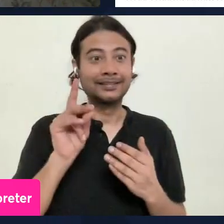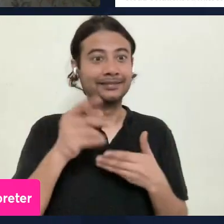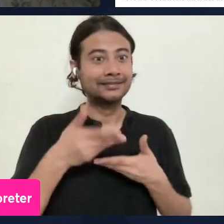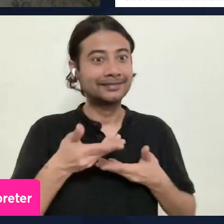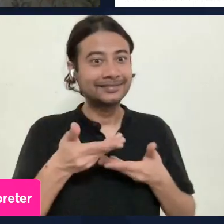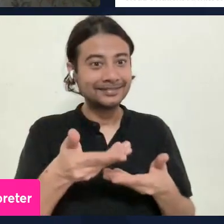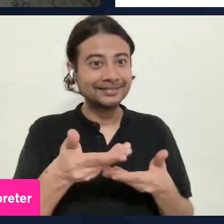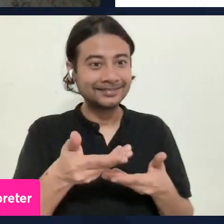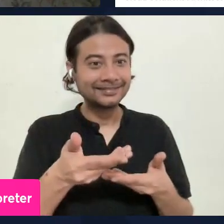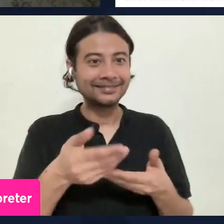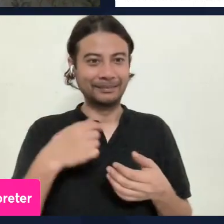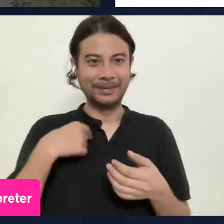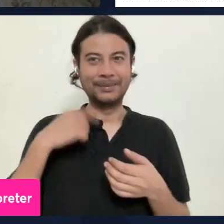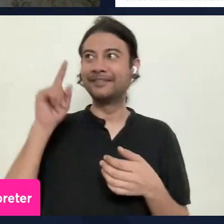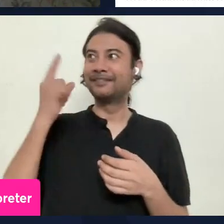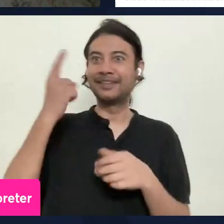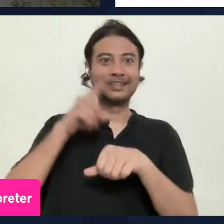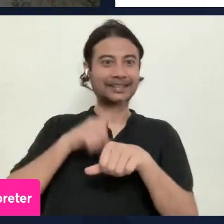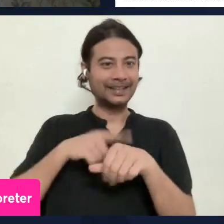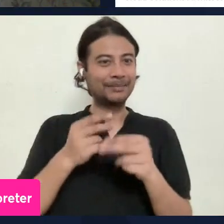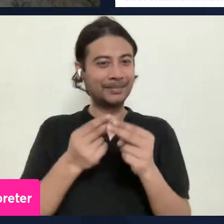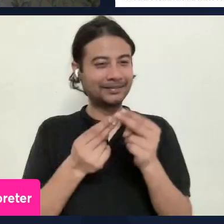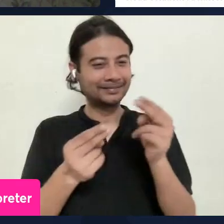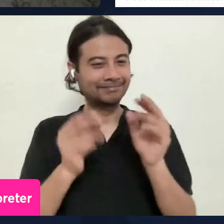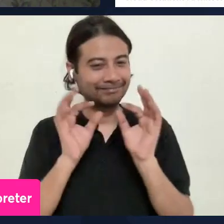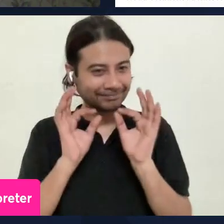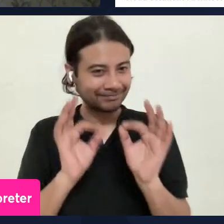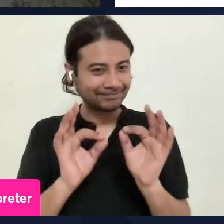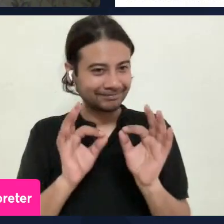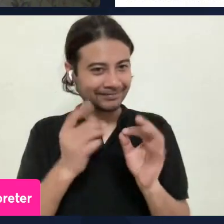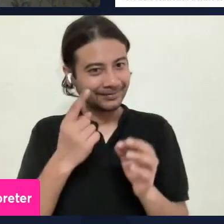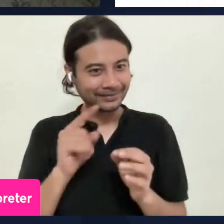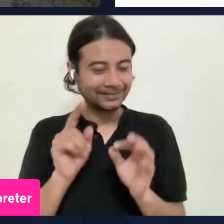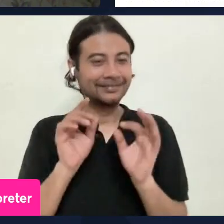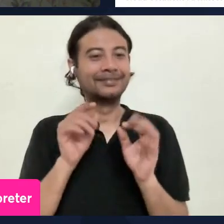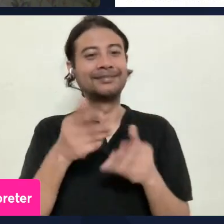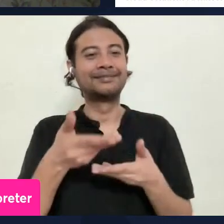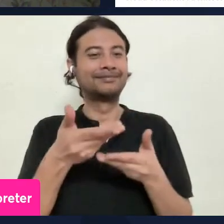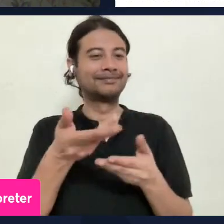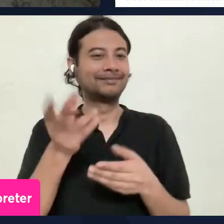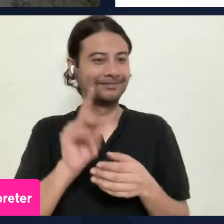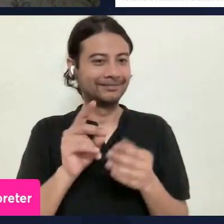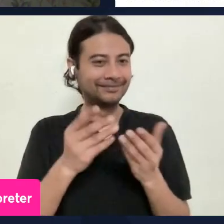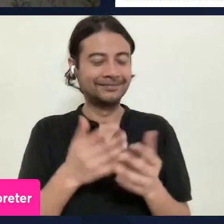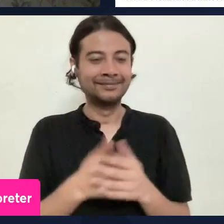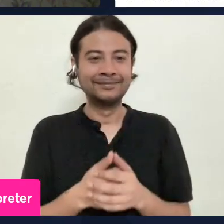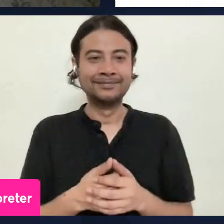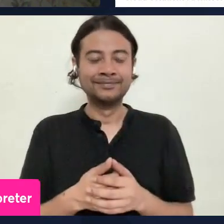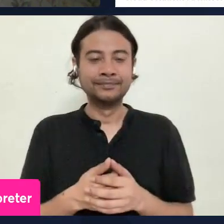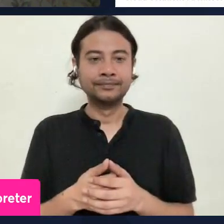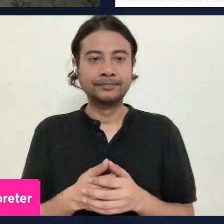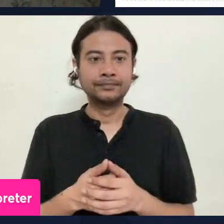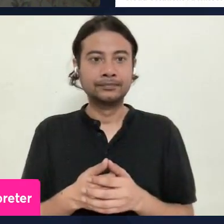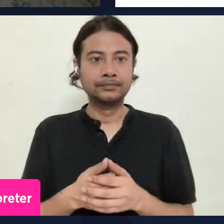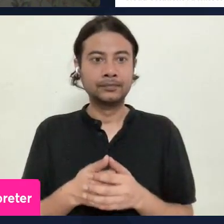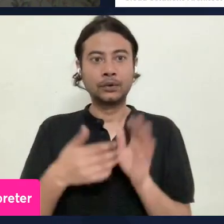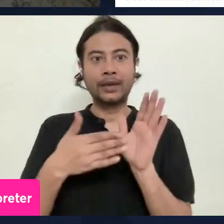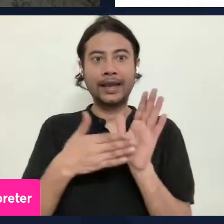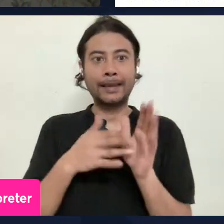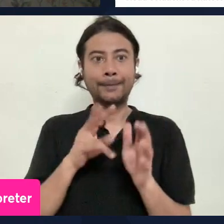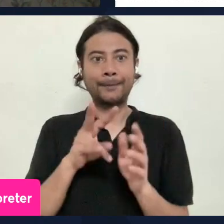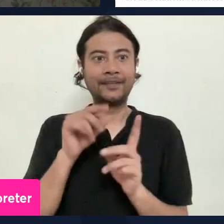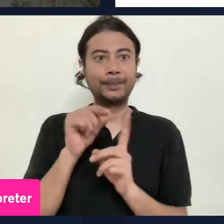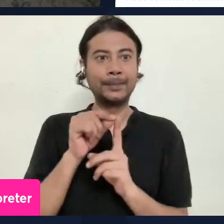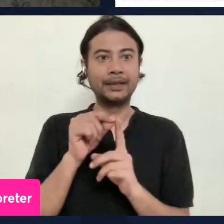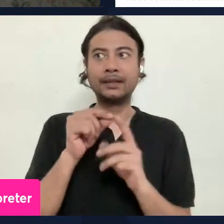So it's a pleasure. It's great to help support other members of the MVP community. You